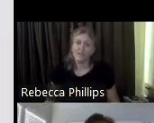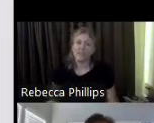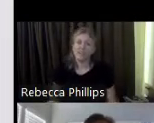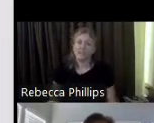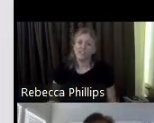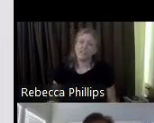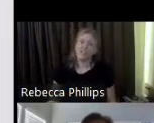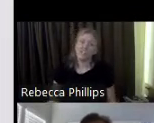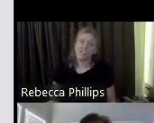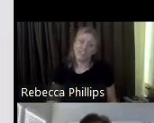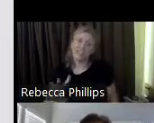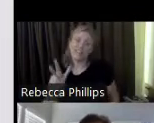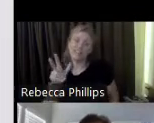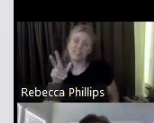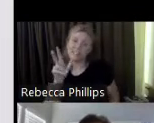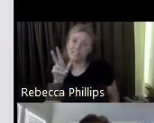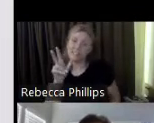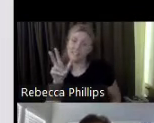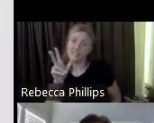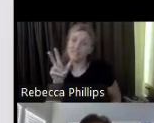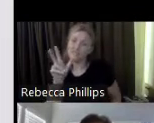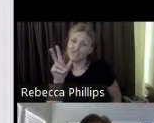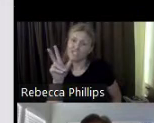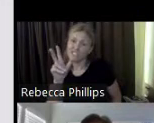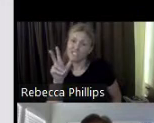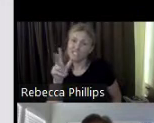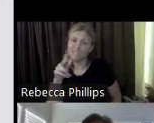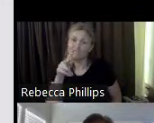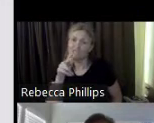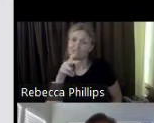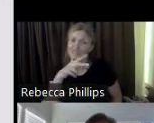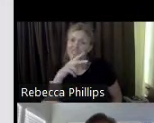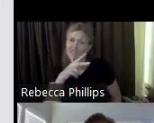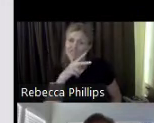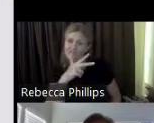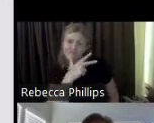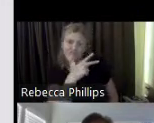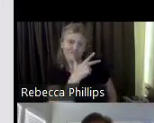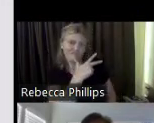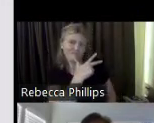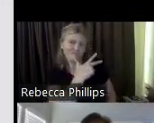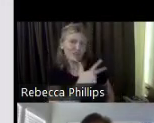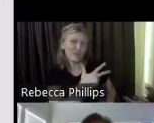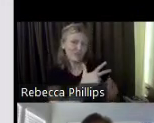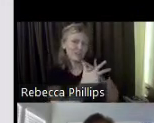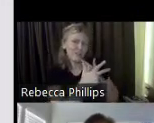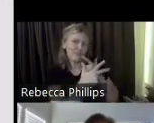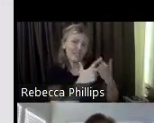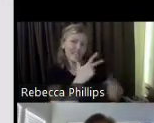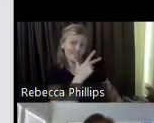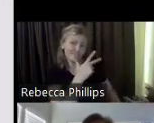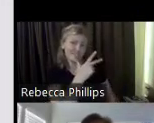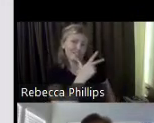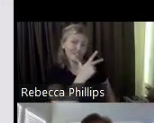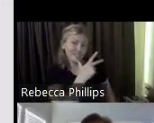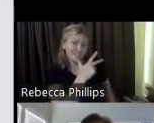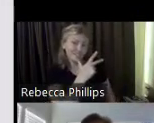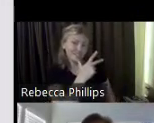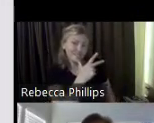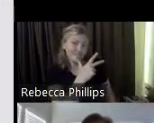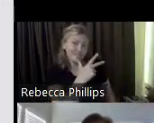So looking good, kind of like the slang, like you look good. So it's like, you know, and you want to do that face like